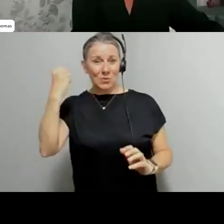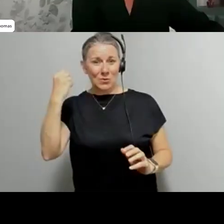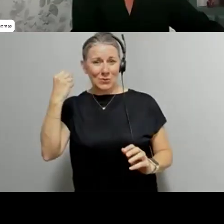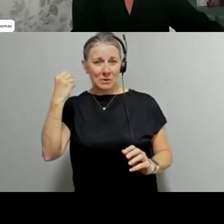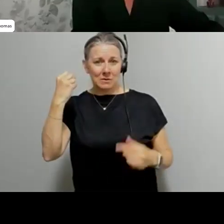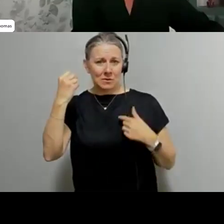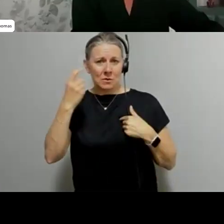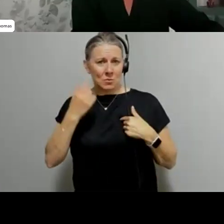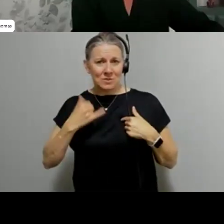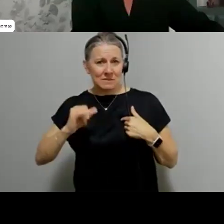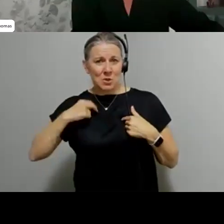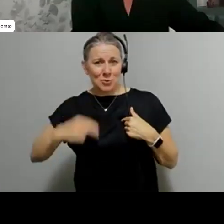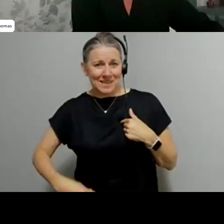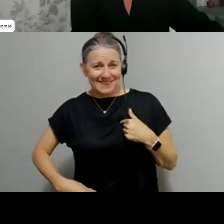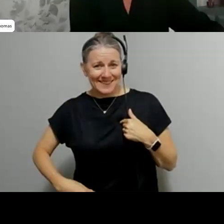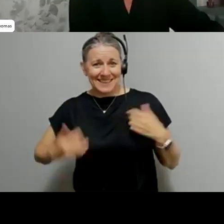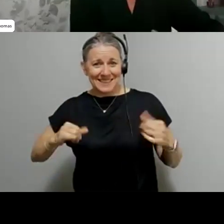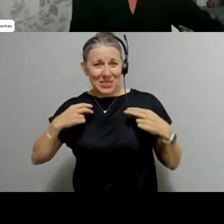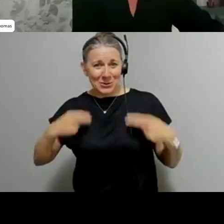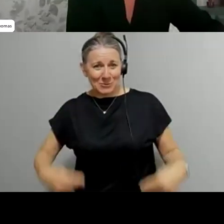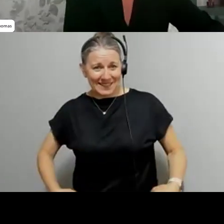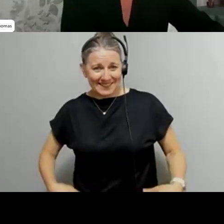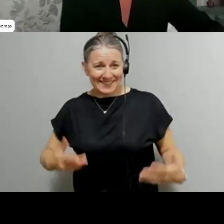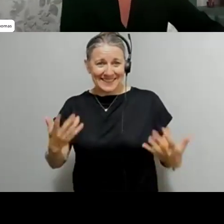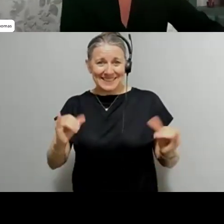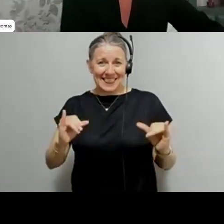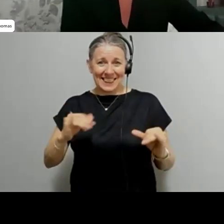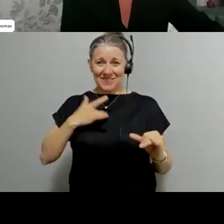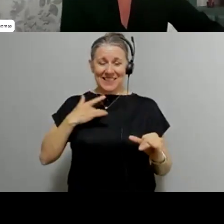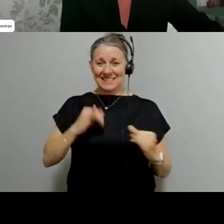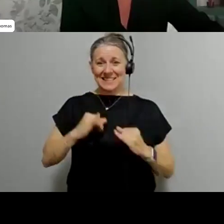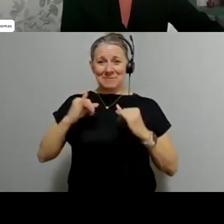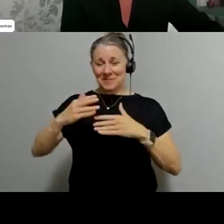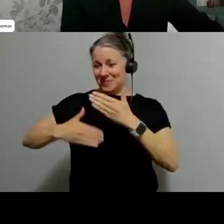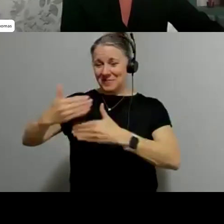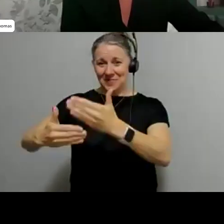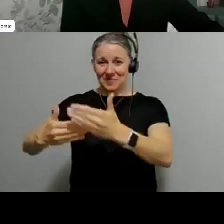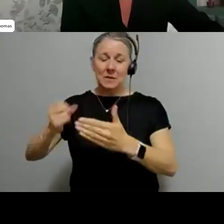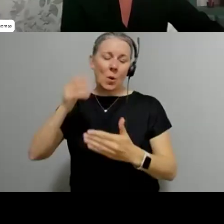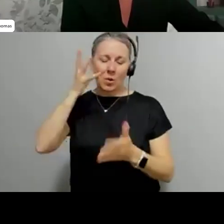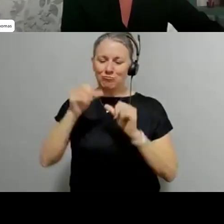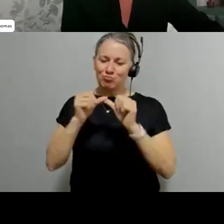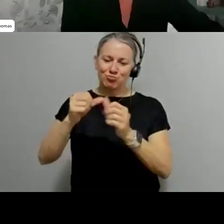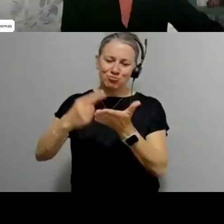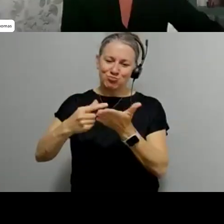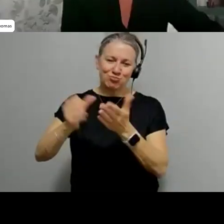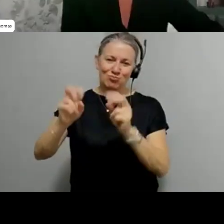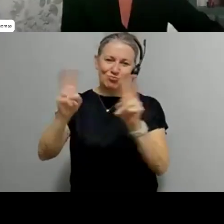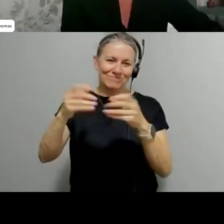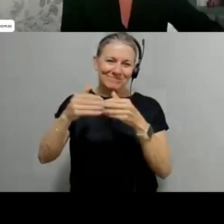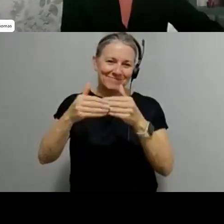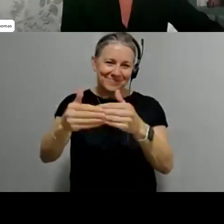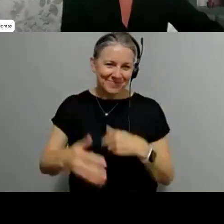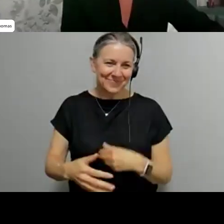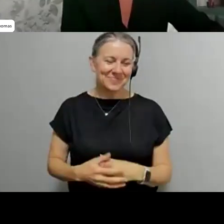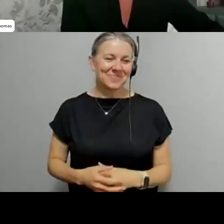people growing older, including the millennials and Gen X. This is something we will continue to talk about. I think that